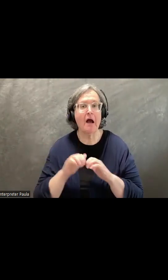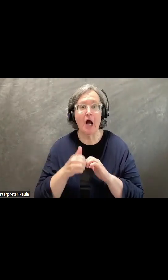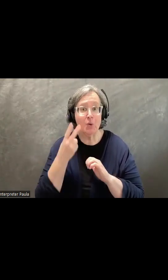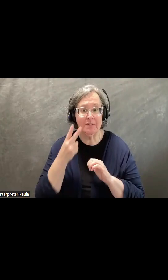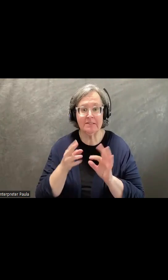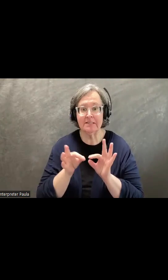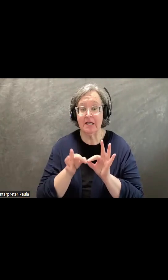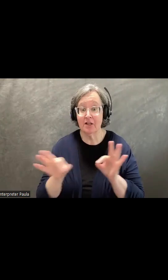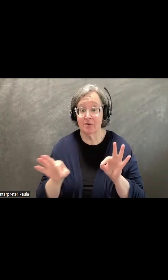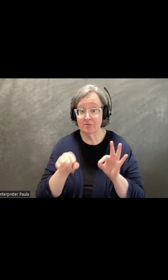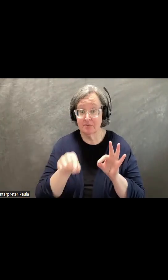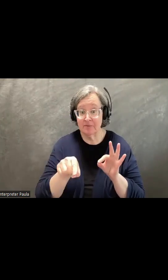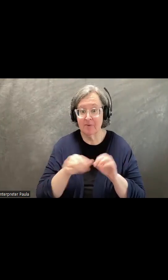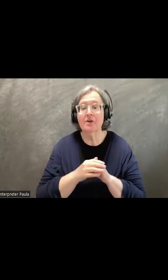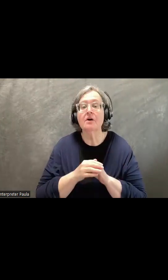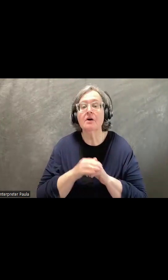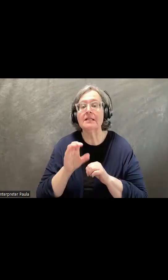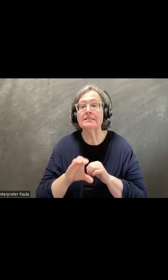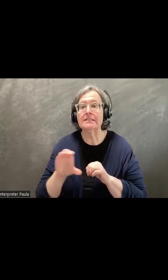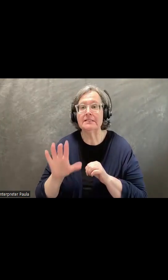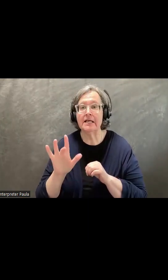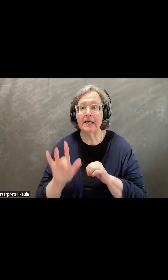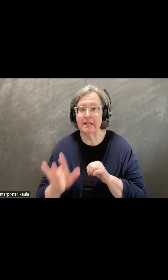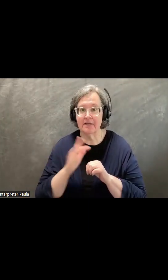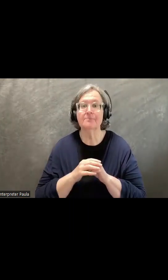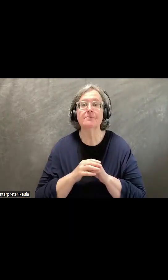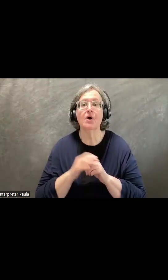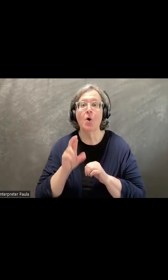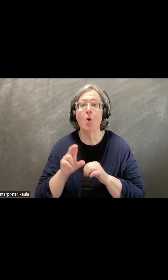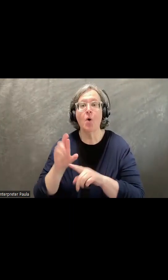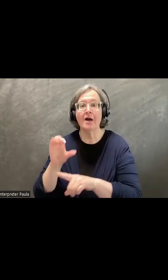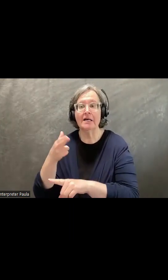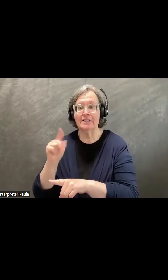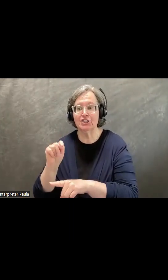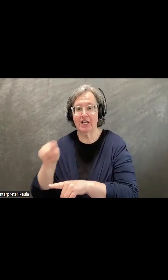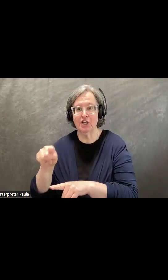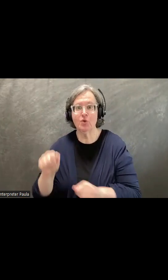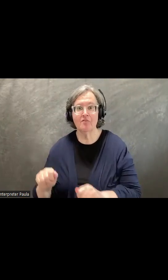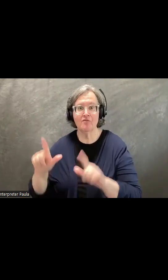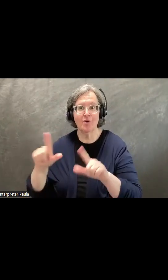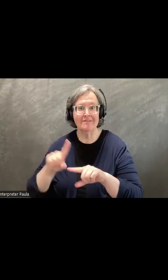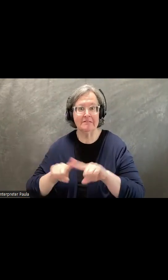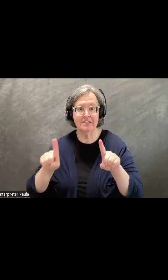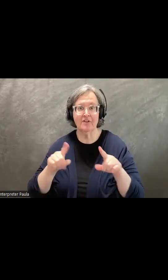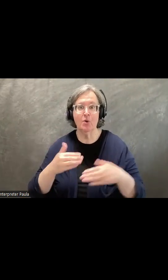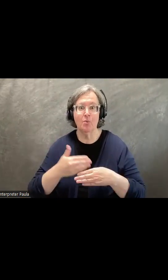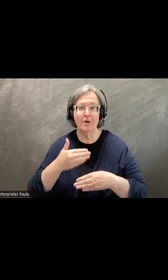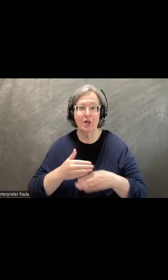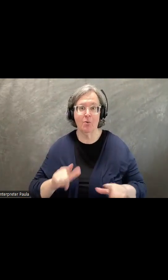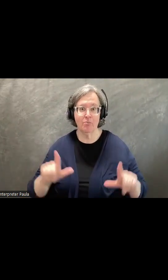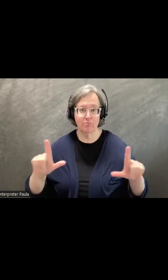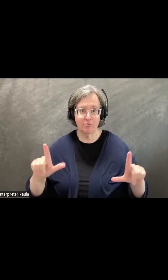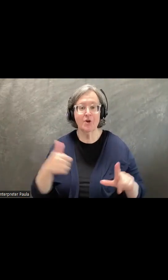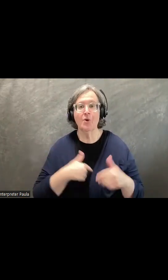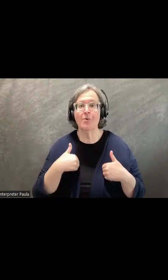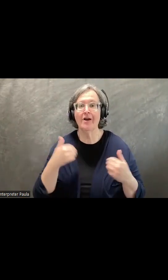CC icon at the bottom of your screen or clicking the link in the chat pod to view in a separate window. We also have an ASL